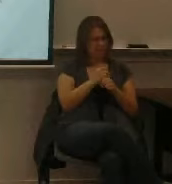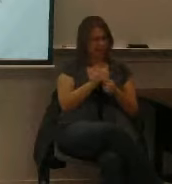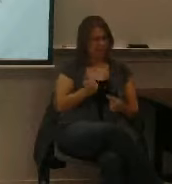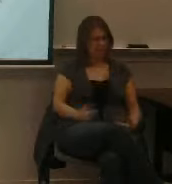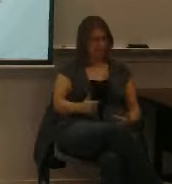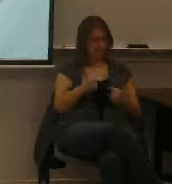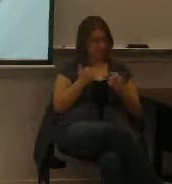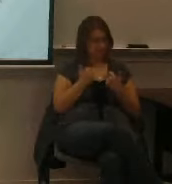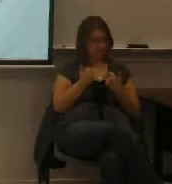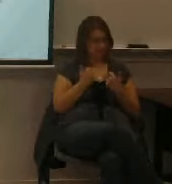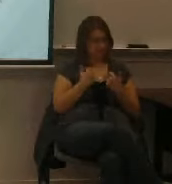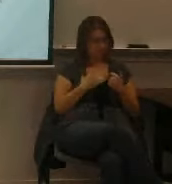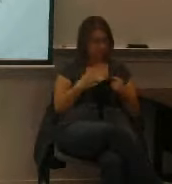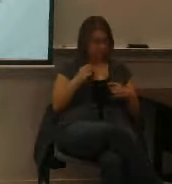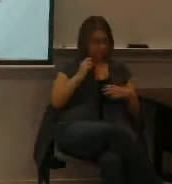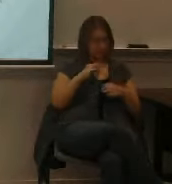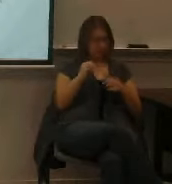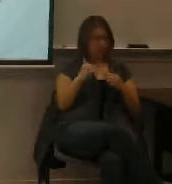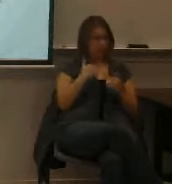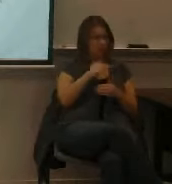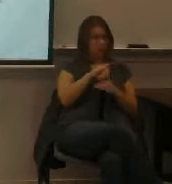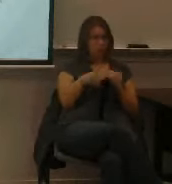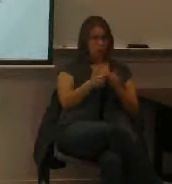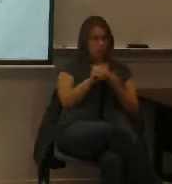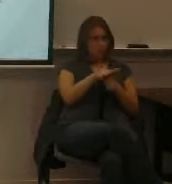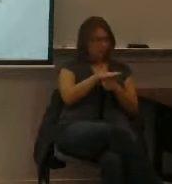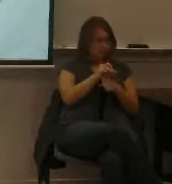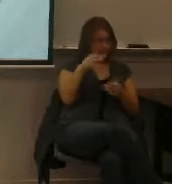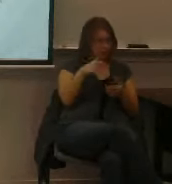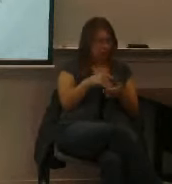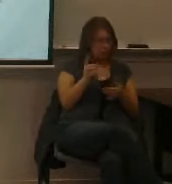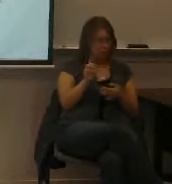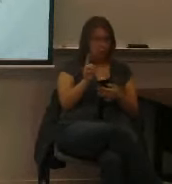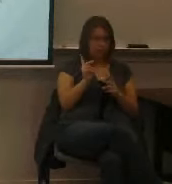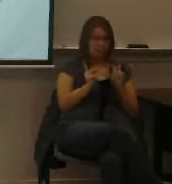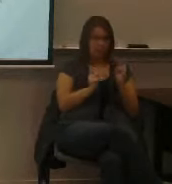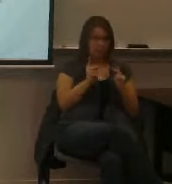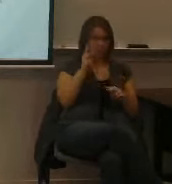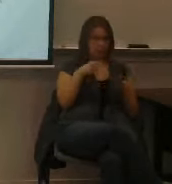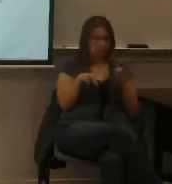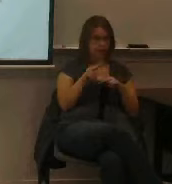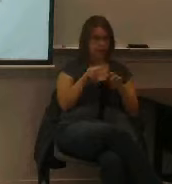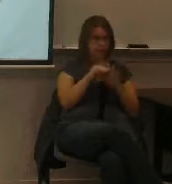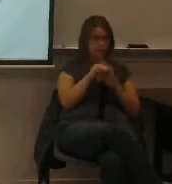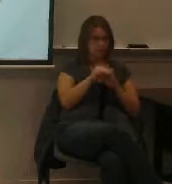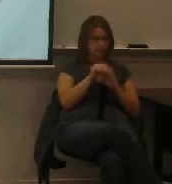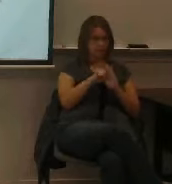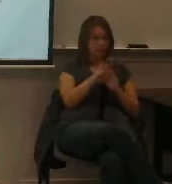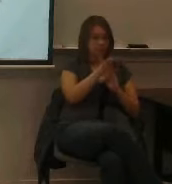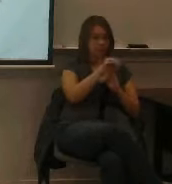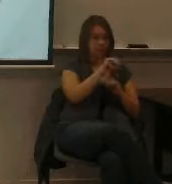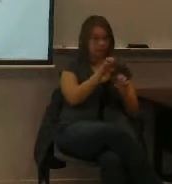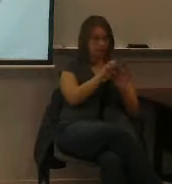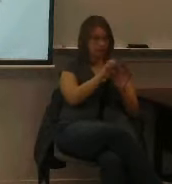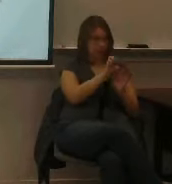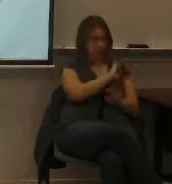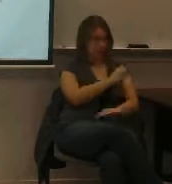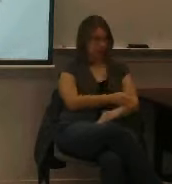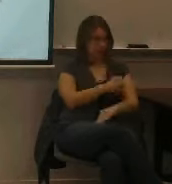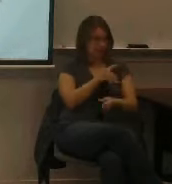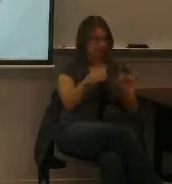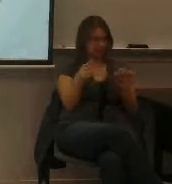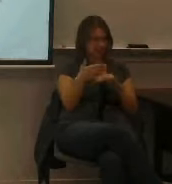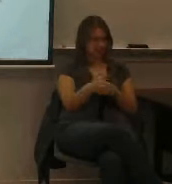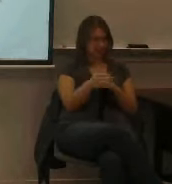living. And there's a whole field of study where people look at model the bioenergetics of different fish